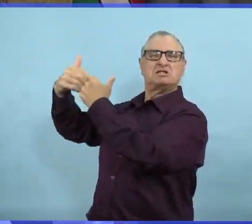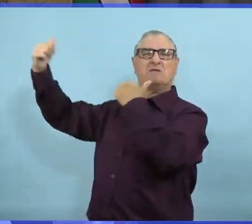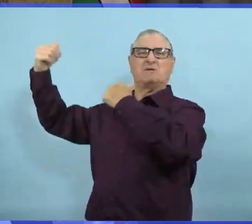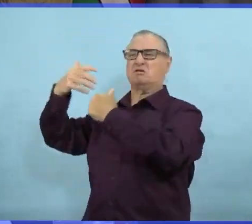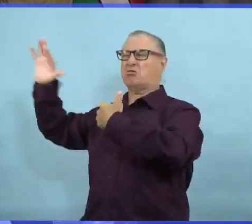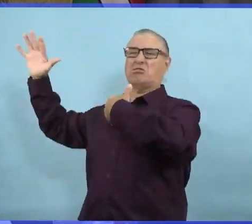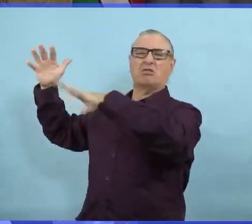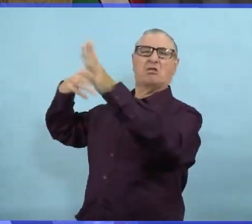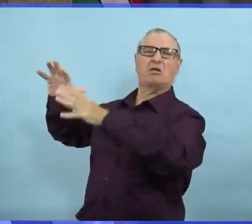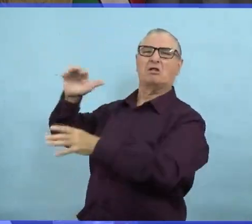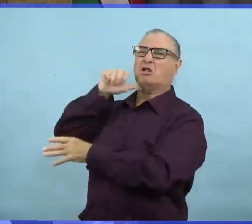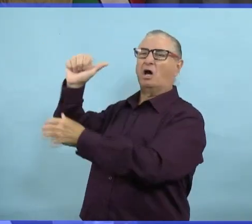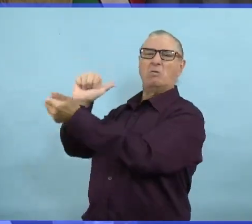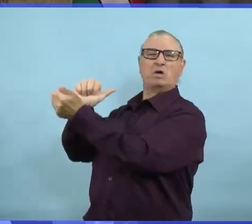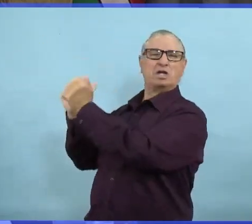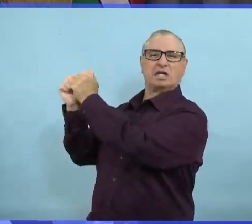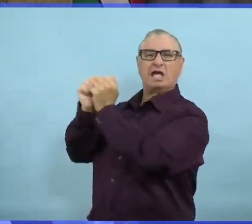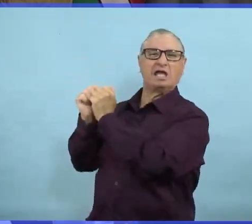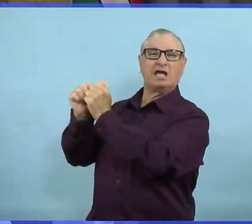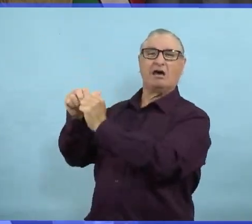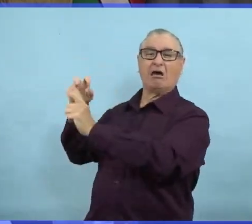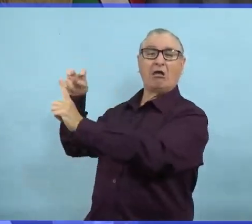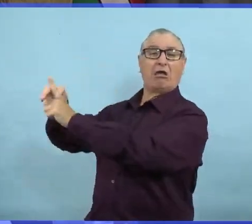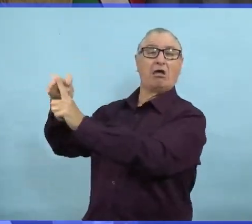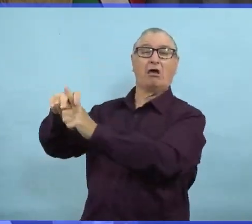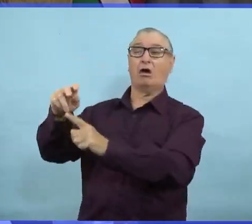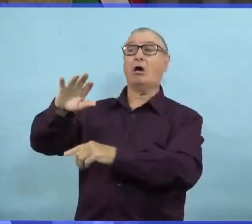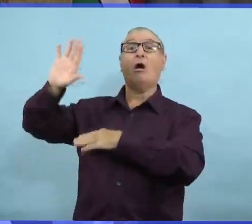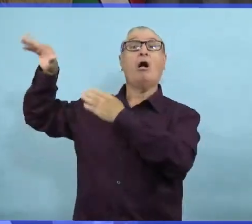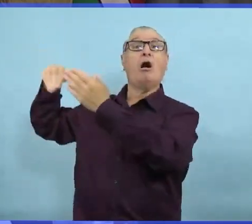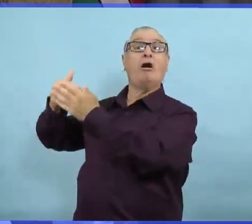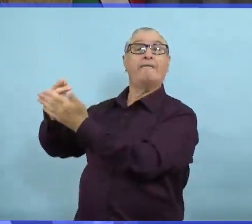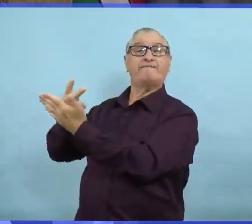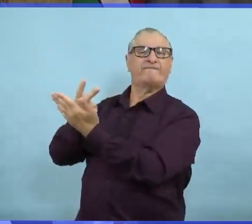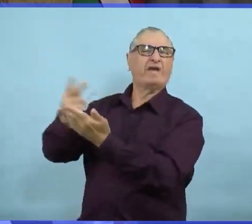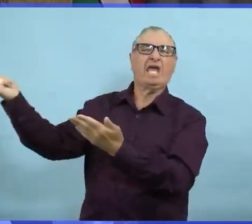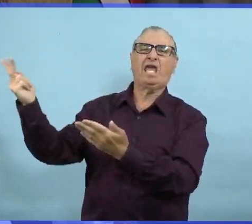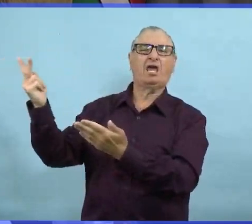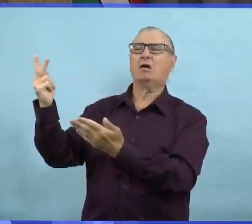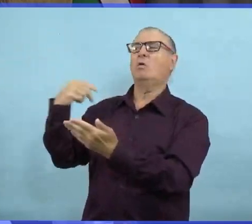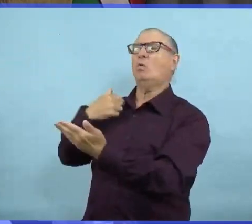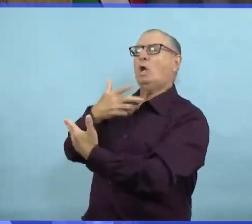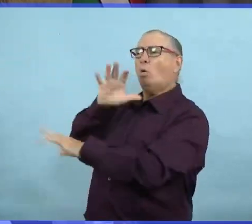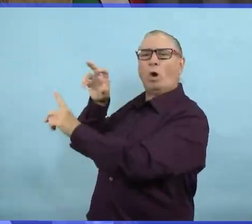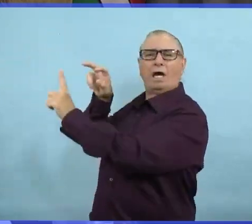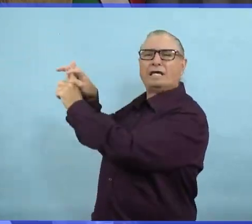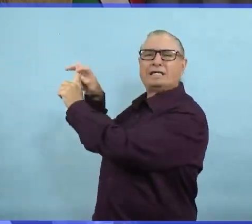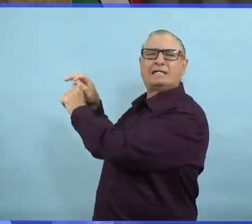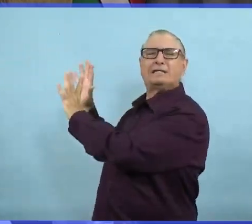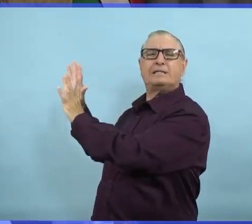that we're a complex country as we are made up of complex people. And so our failures